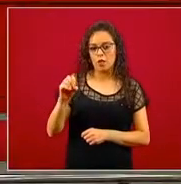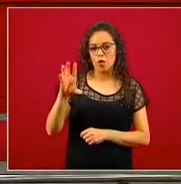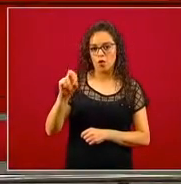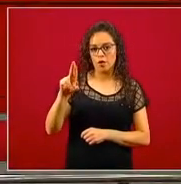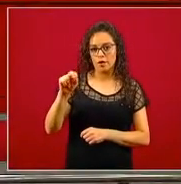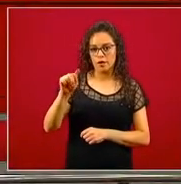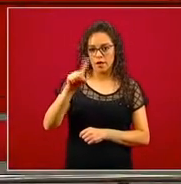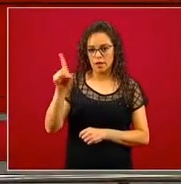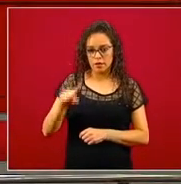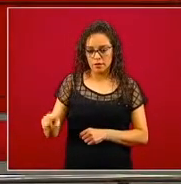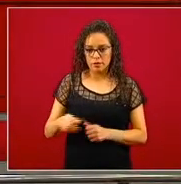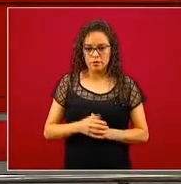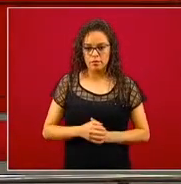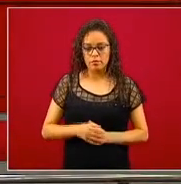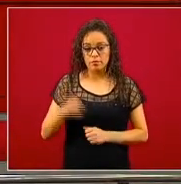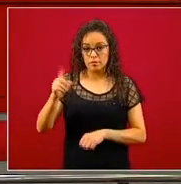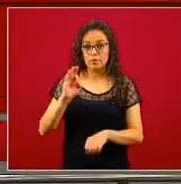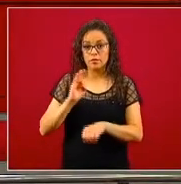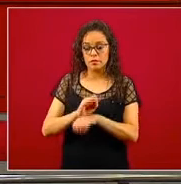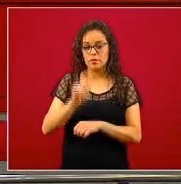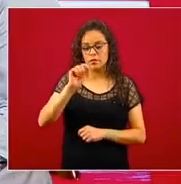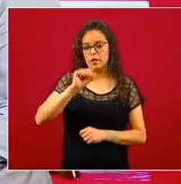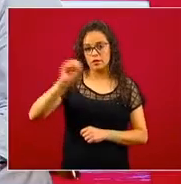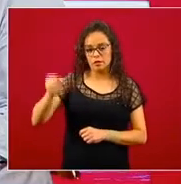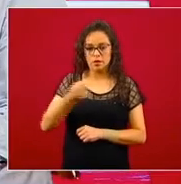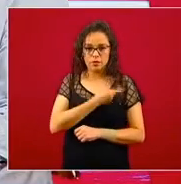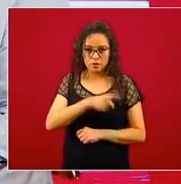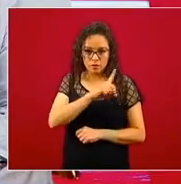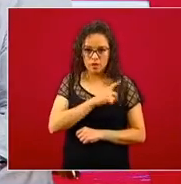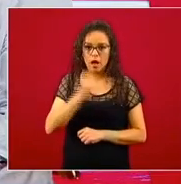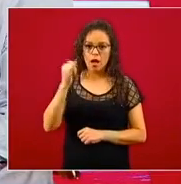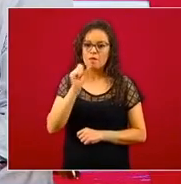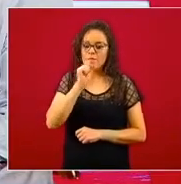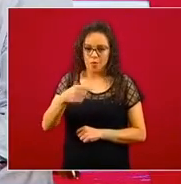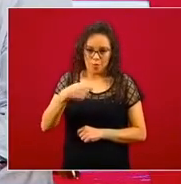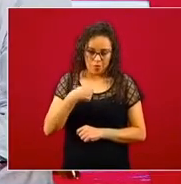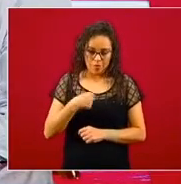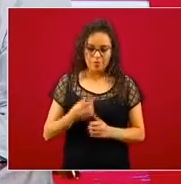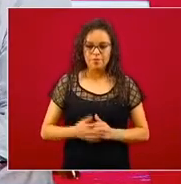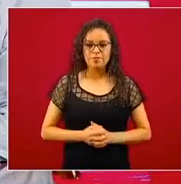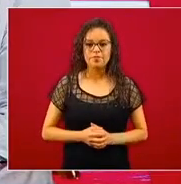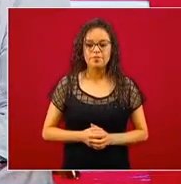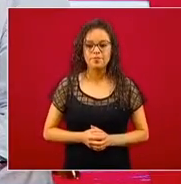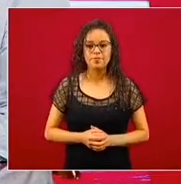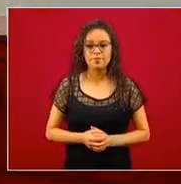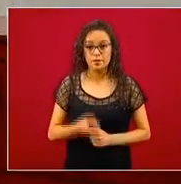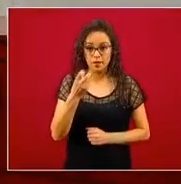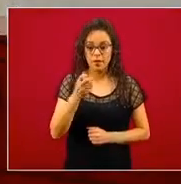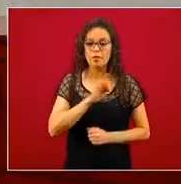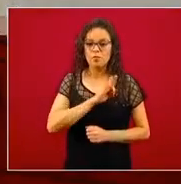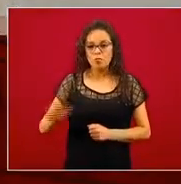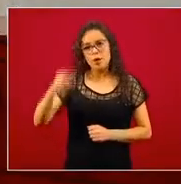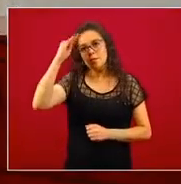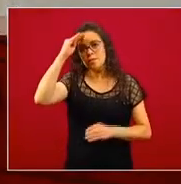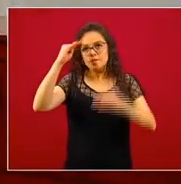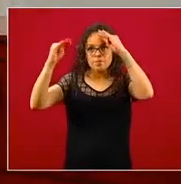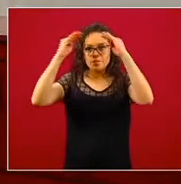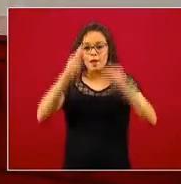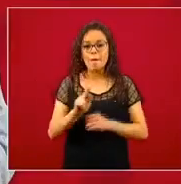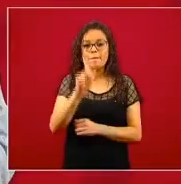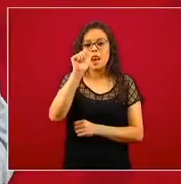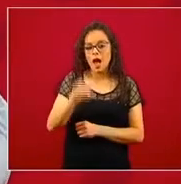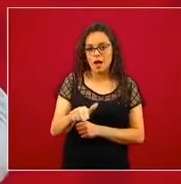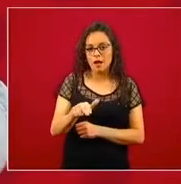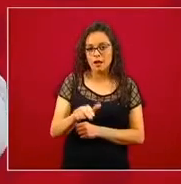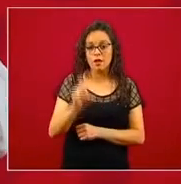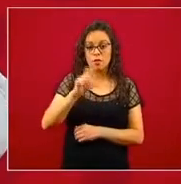is positive, as appraised by me, that the League of Mexico was very proactive when